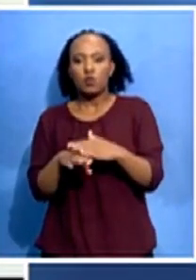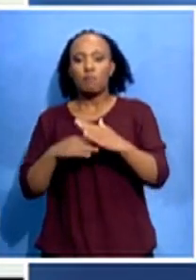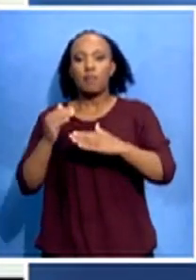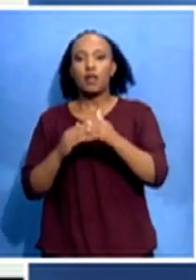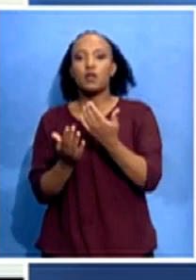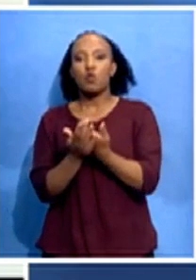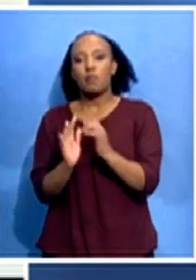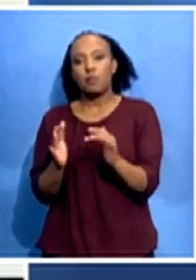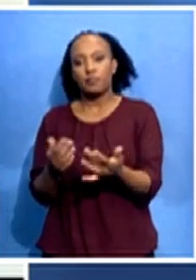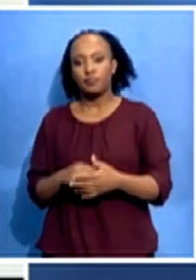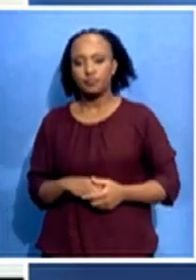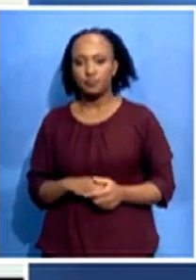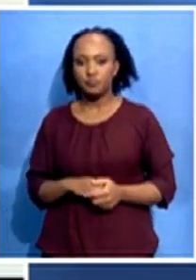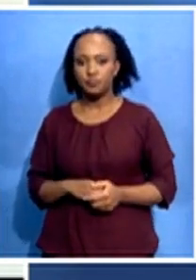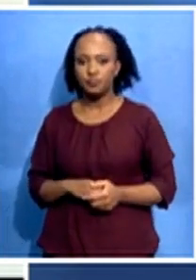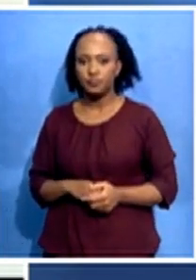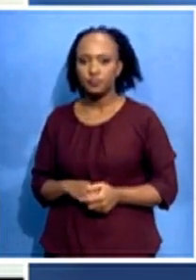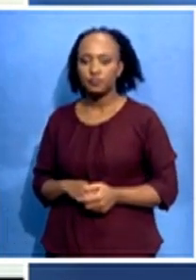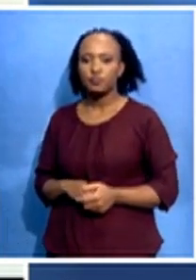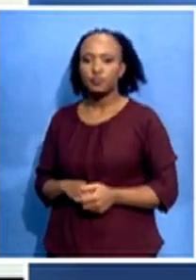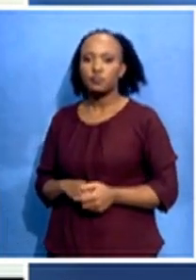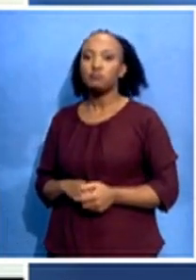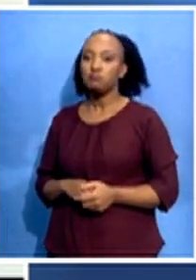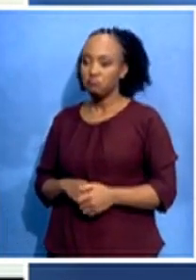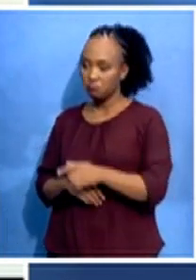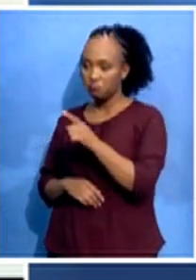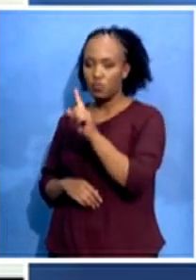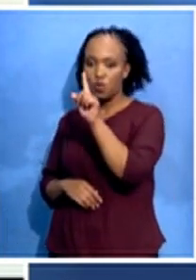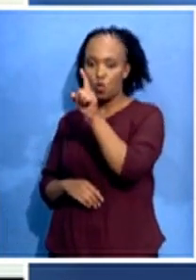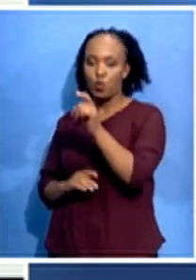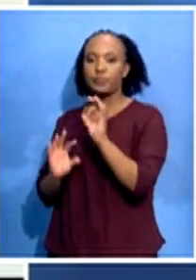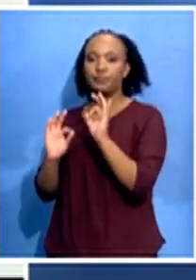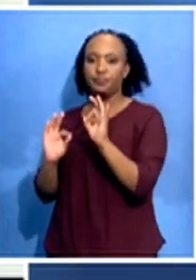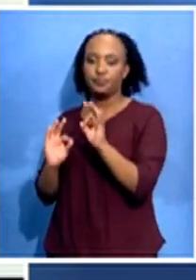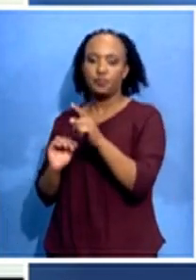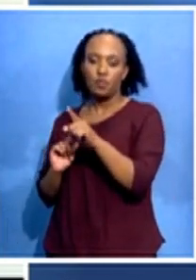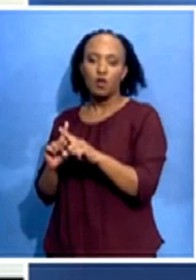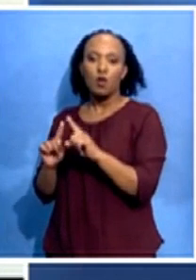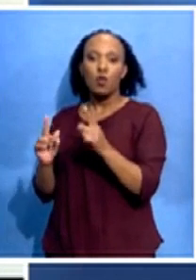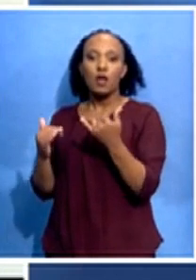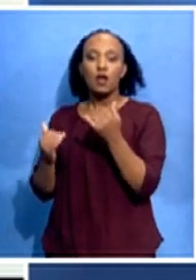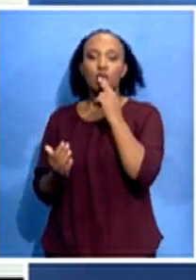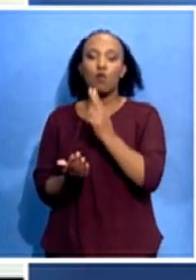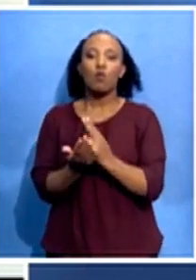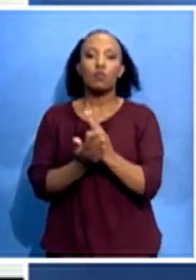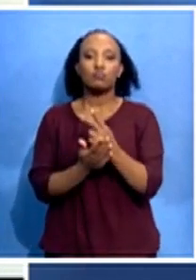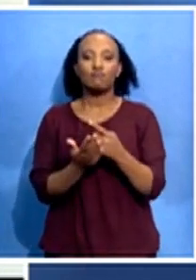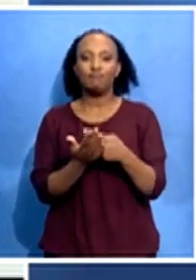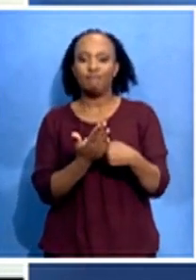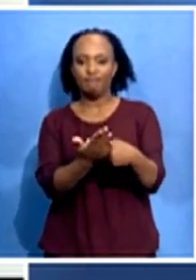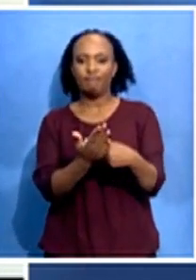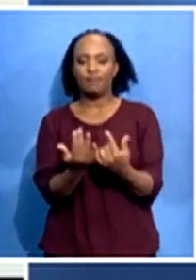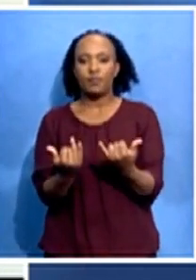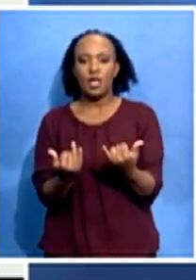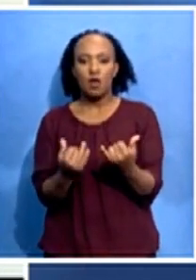question, because the honest, decent discussion's got to be, how do we create jobs? Well, foreign